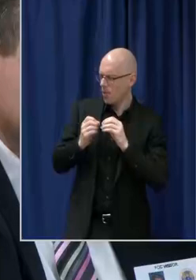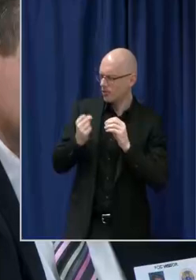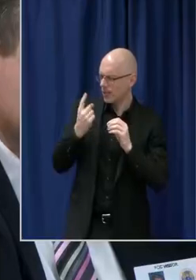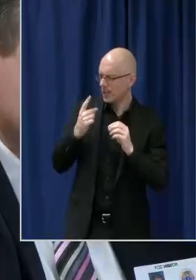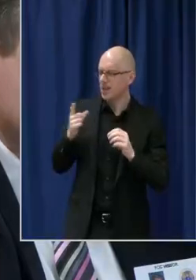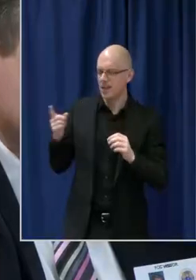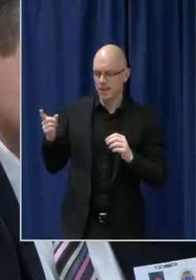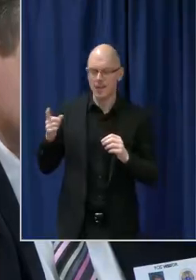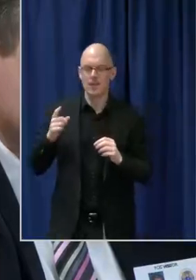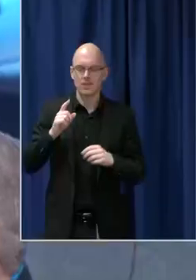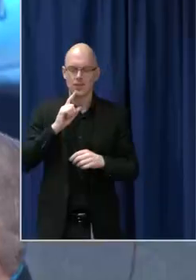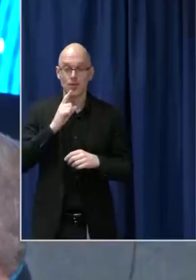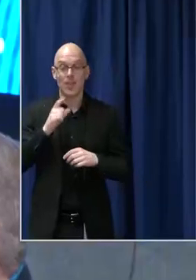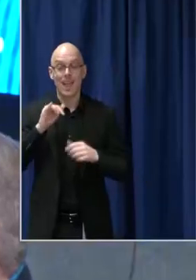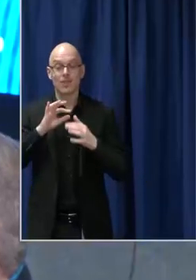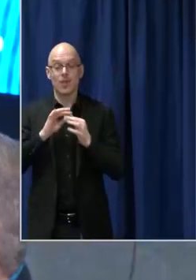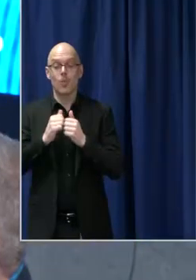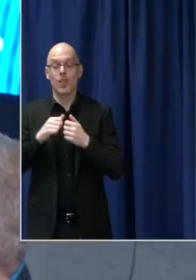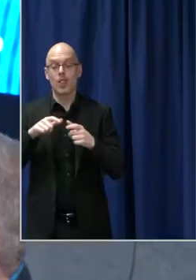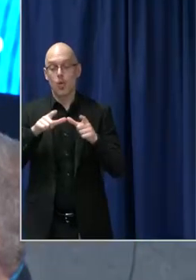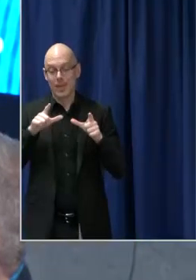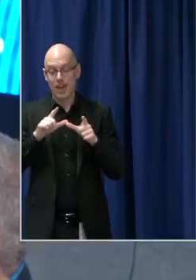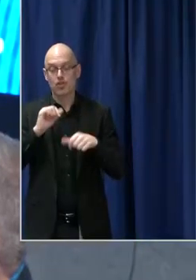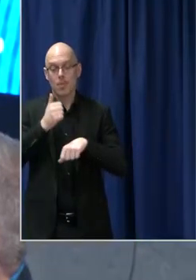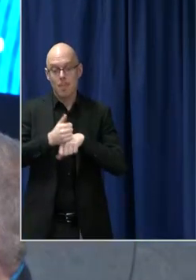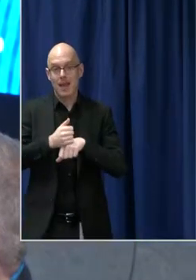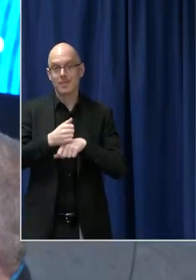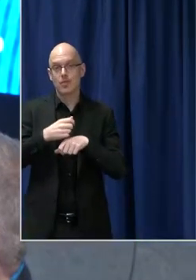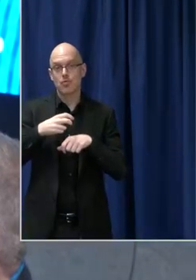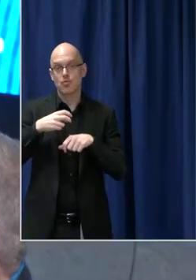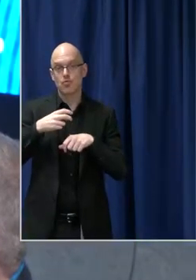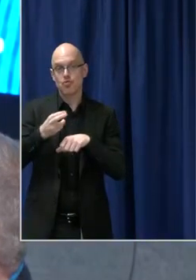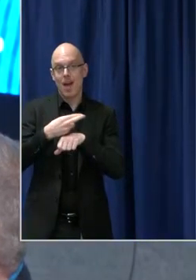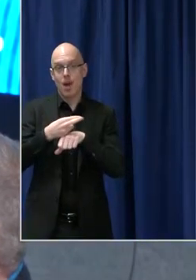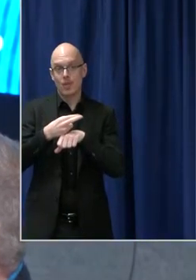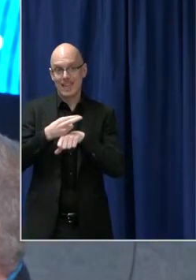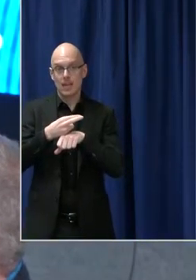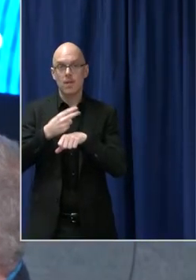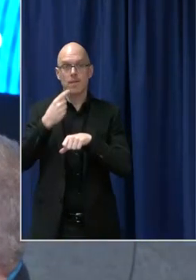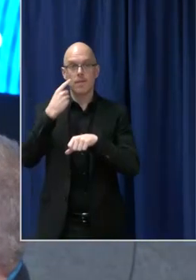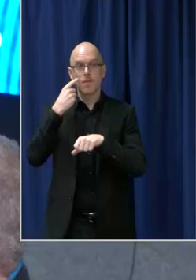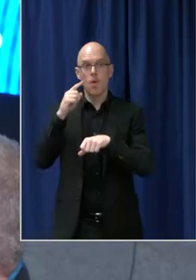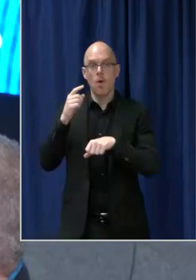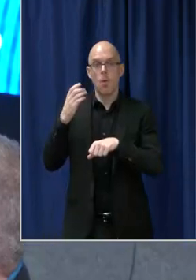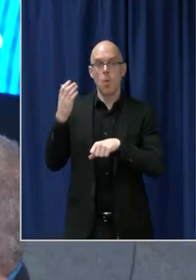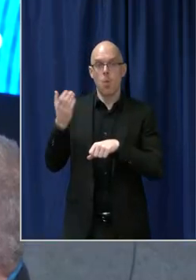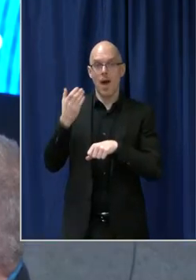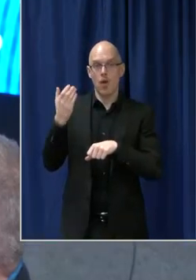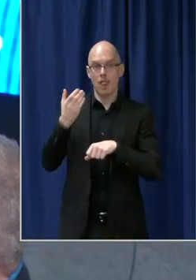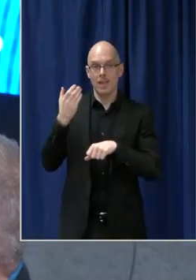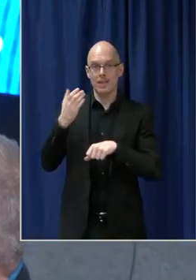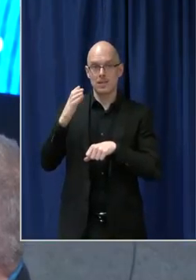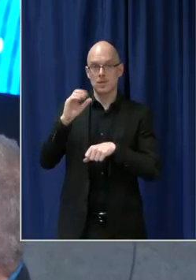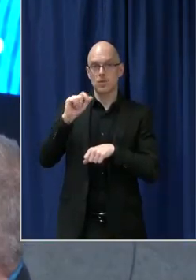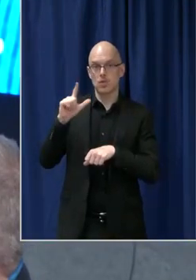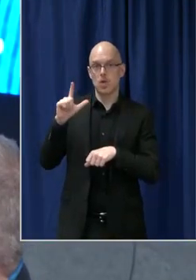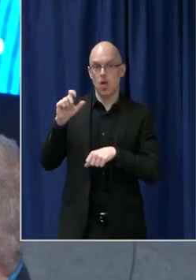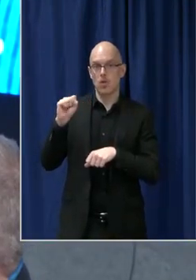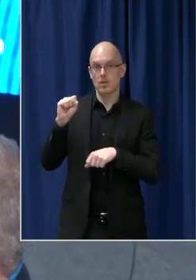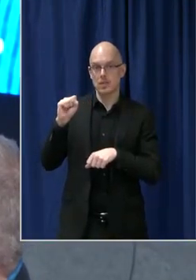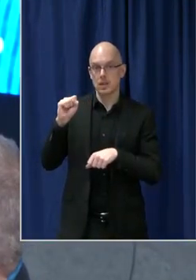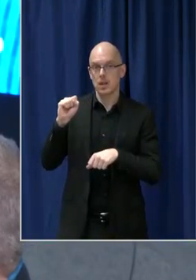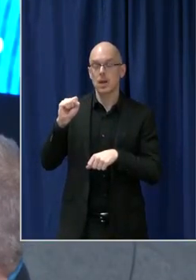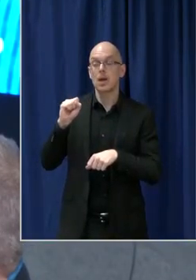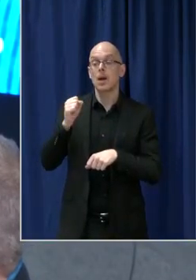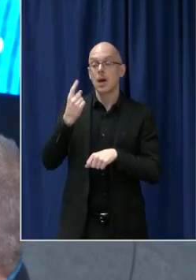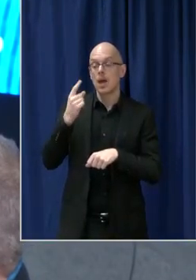the location-based routing for wireless 911 calls, report and order. And the commission adopted rules in